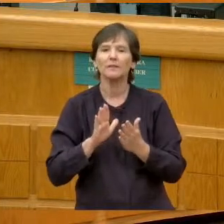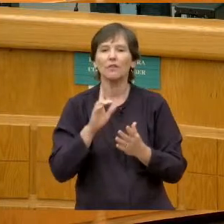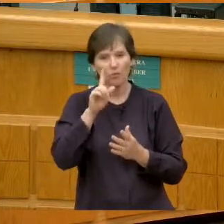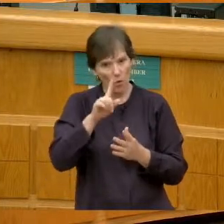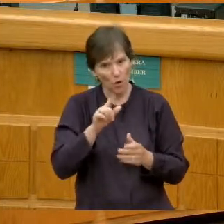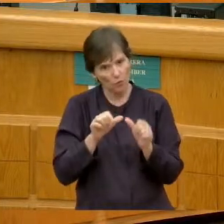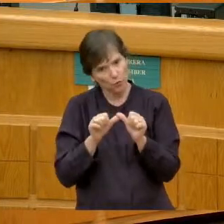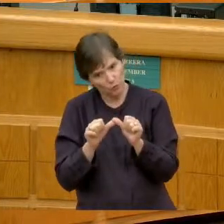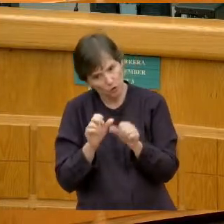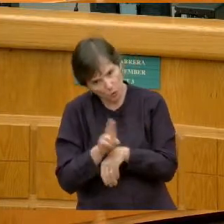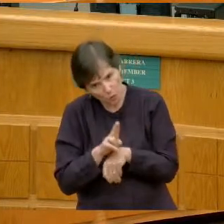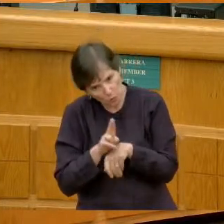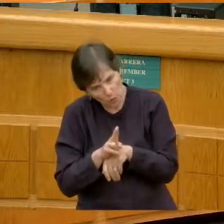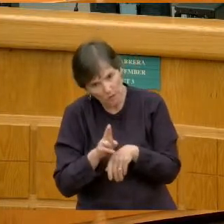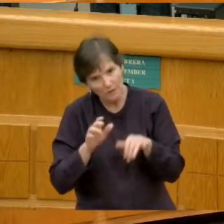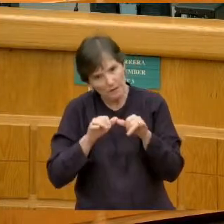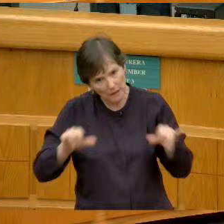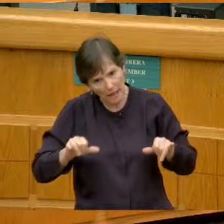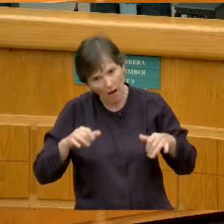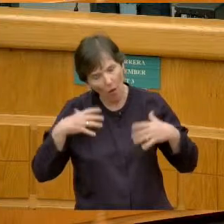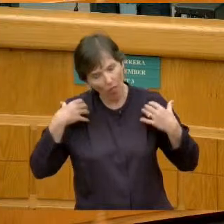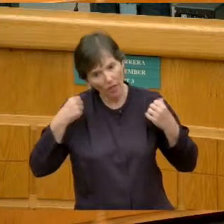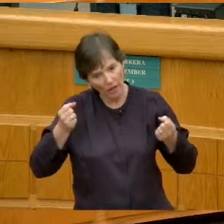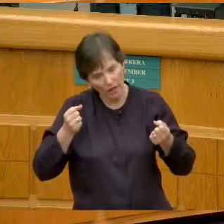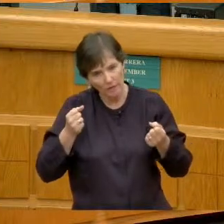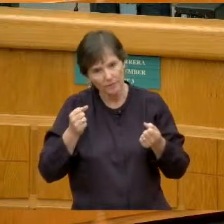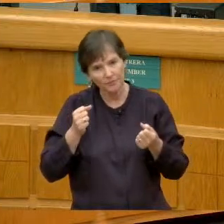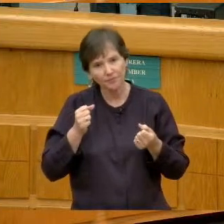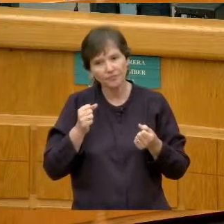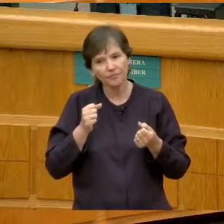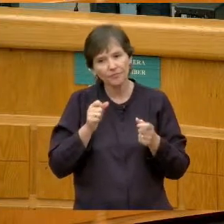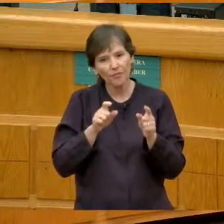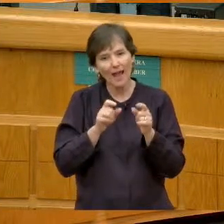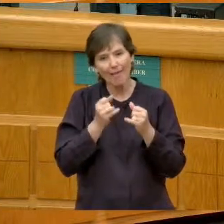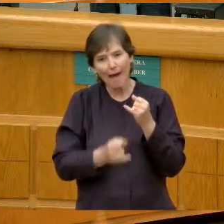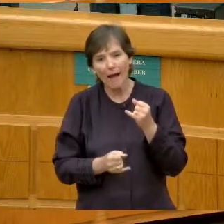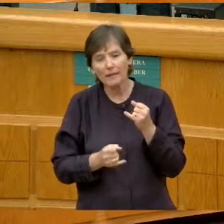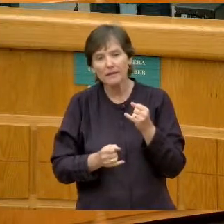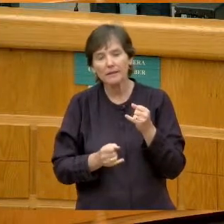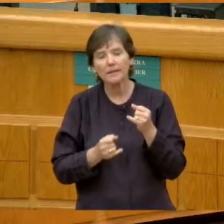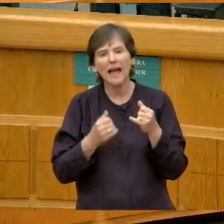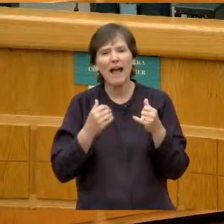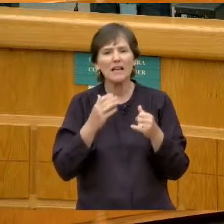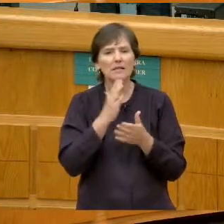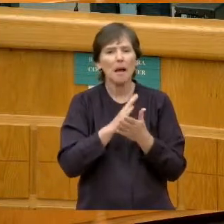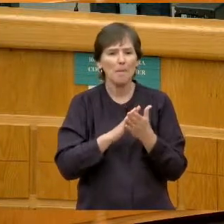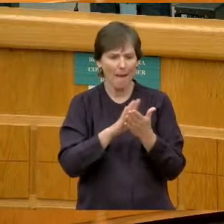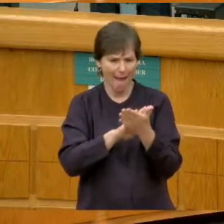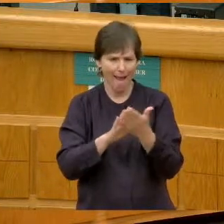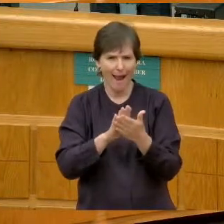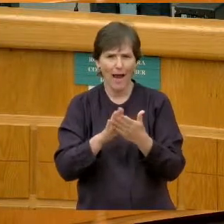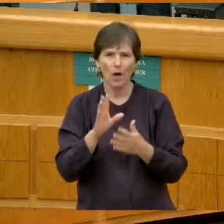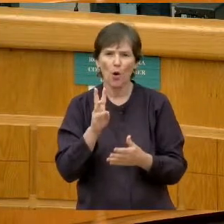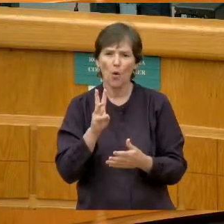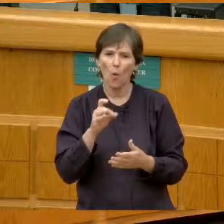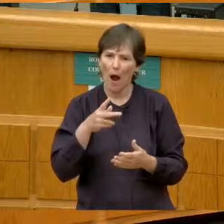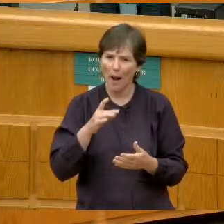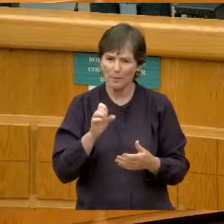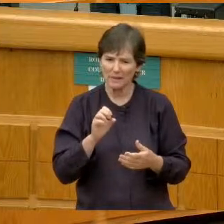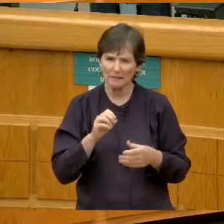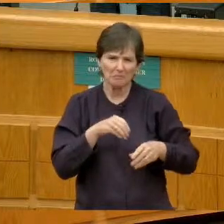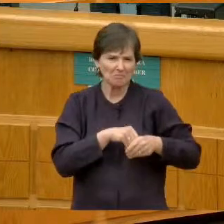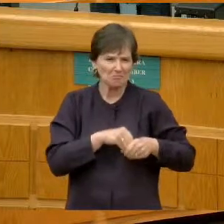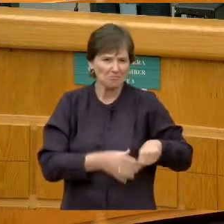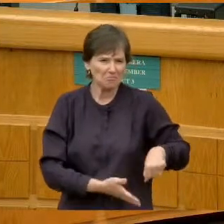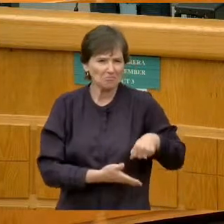And then finally, a pack of just some hand wipes, so that put you in your purse, your